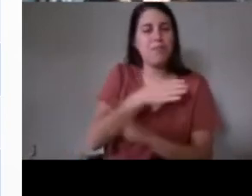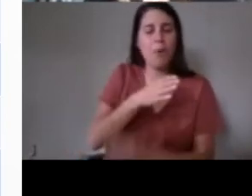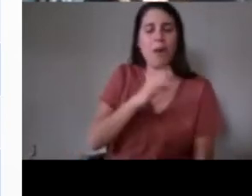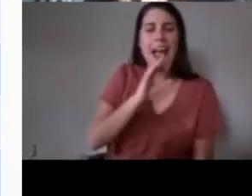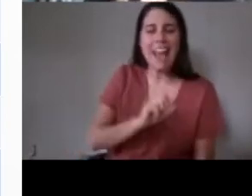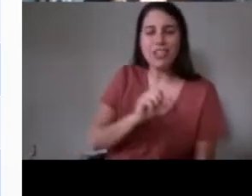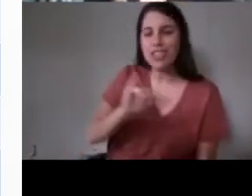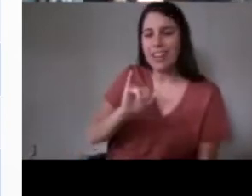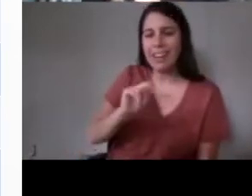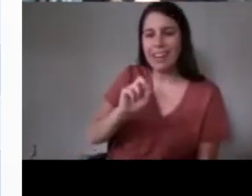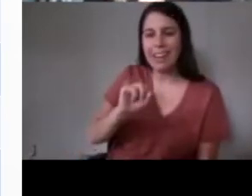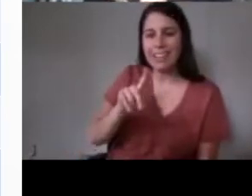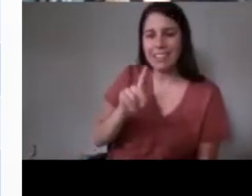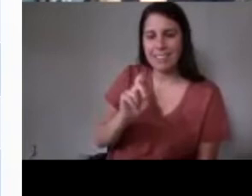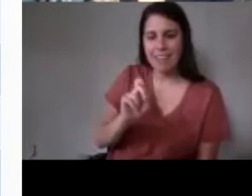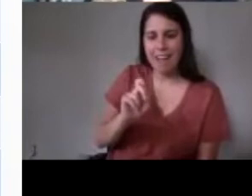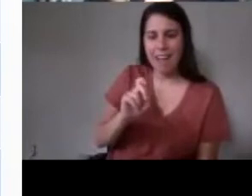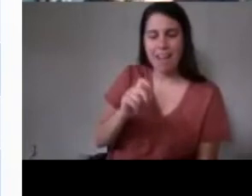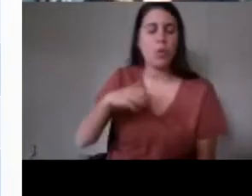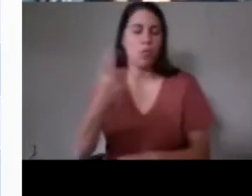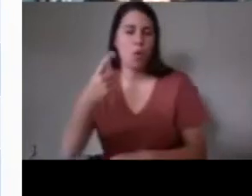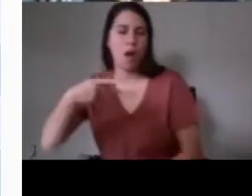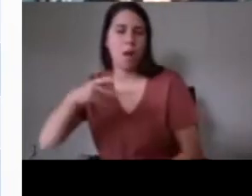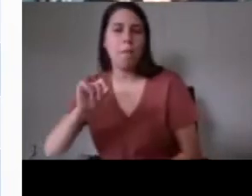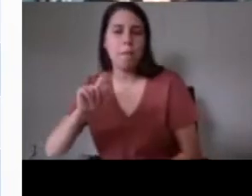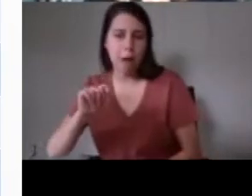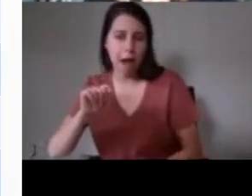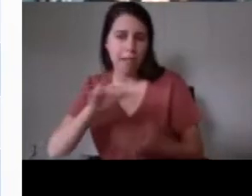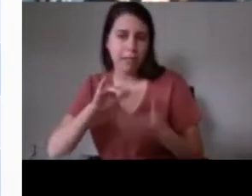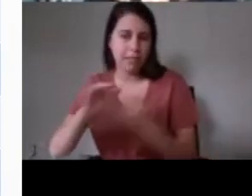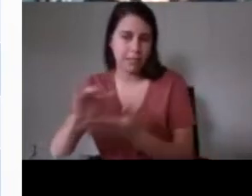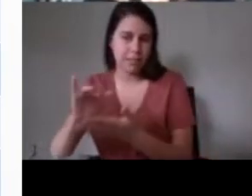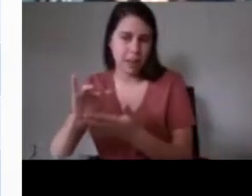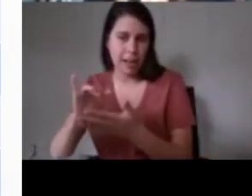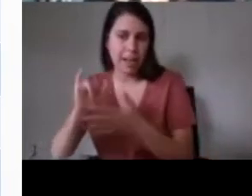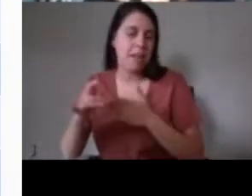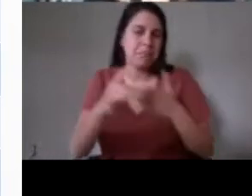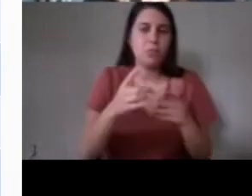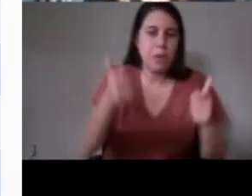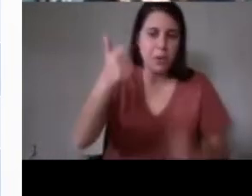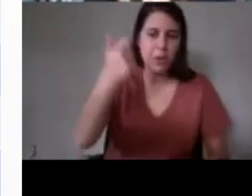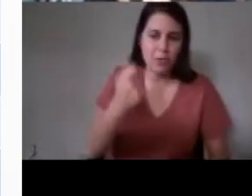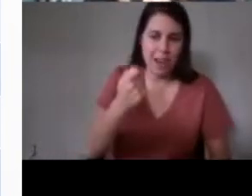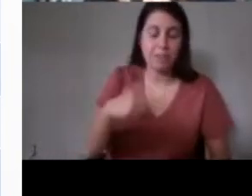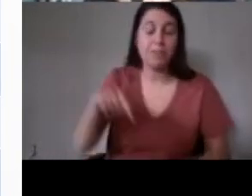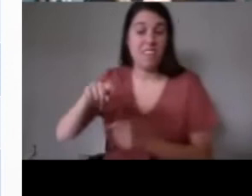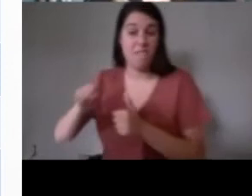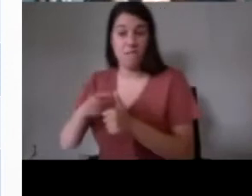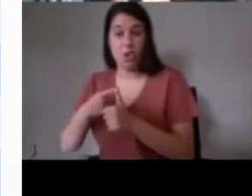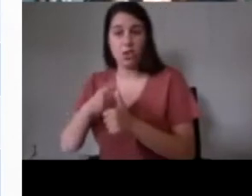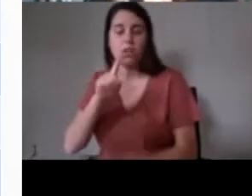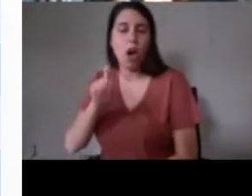conducted a pilot study that then led us to get the larger grant. Our pilot study was in